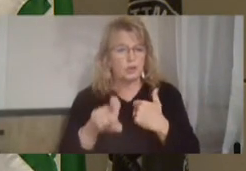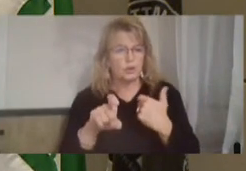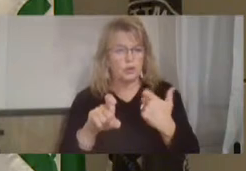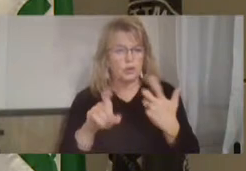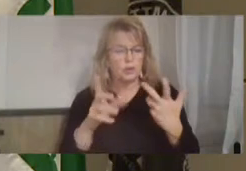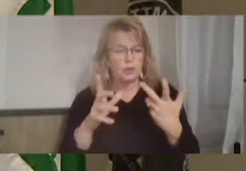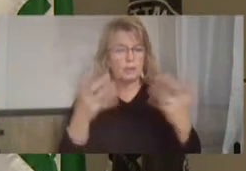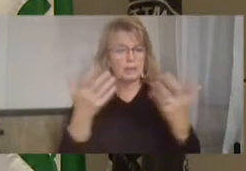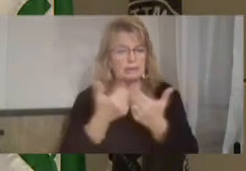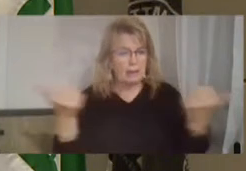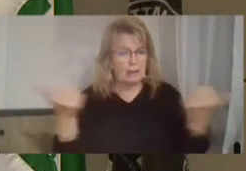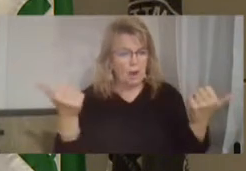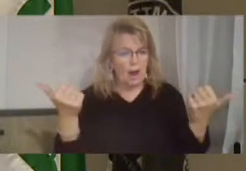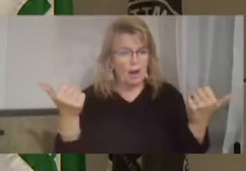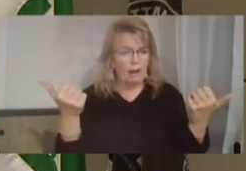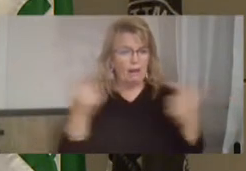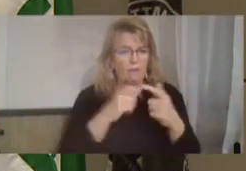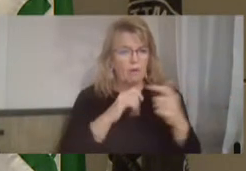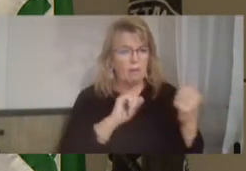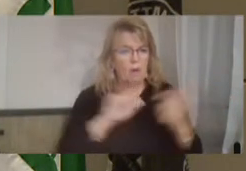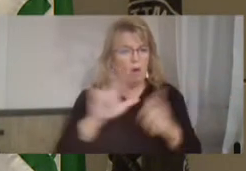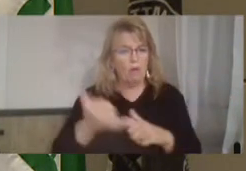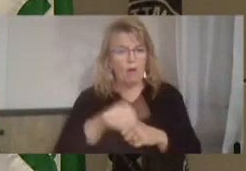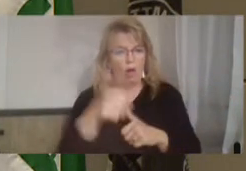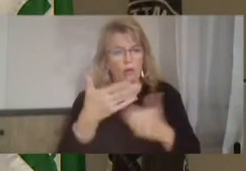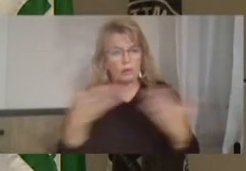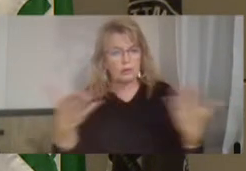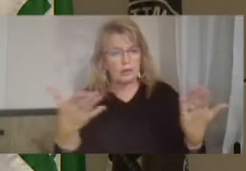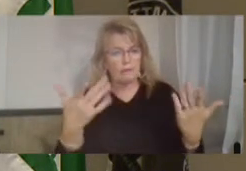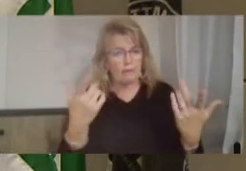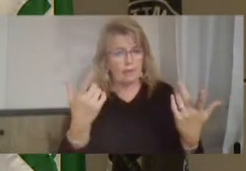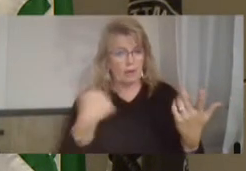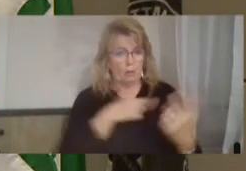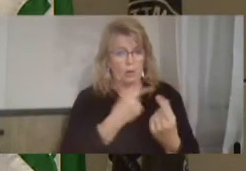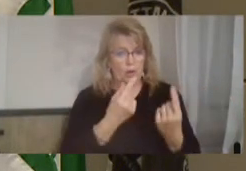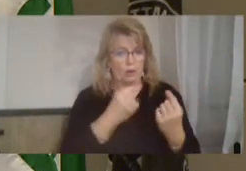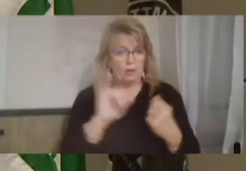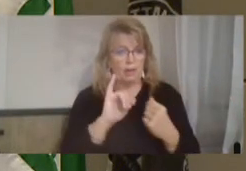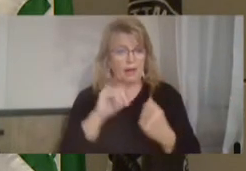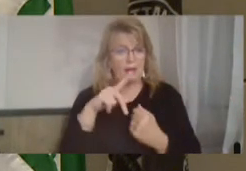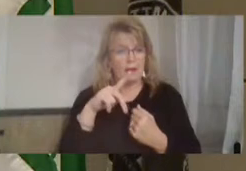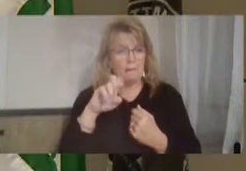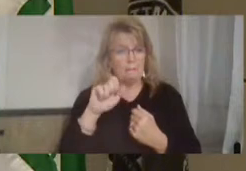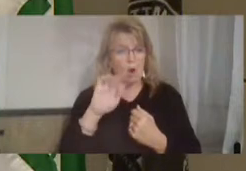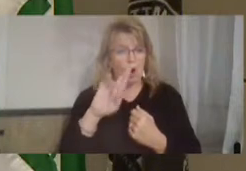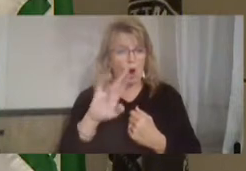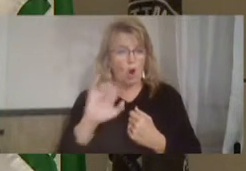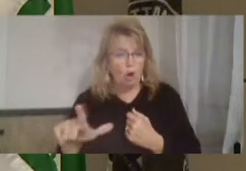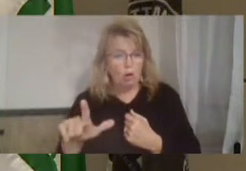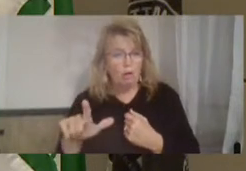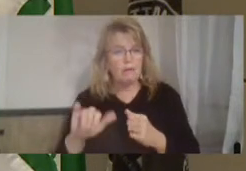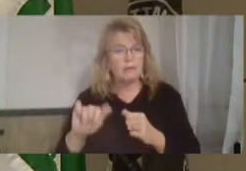separated from all the other stuff that we do, like the Pearl. We made a number of commitments for